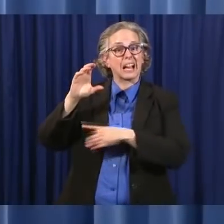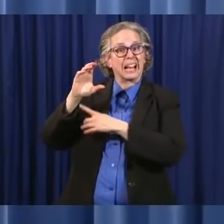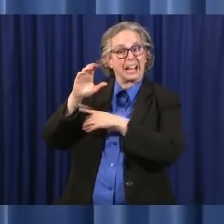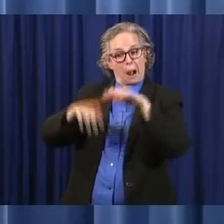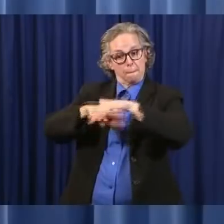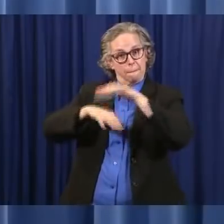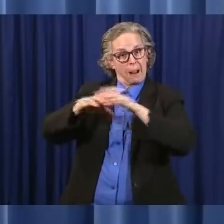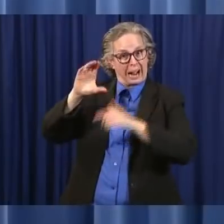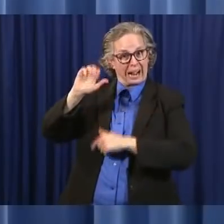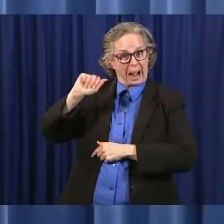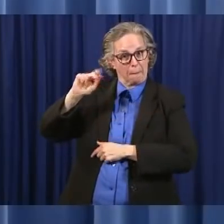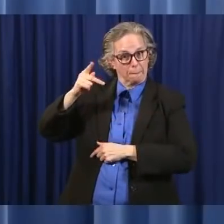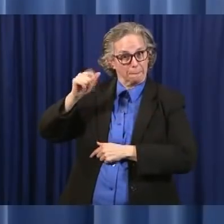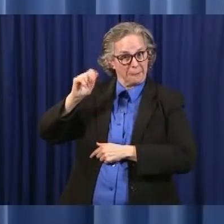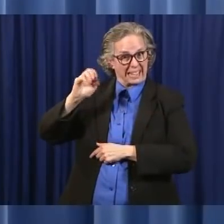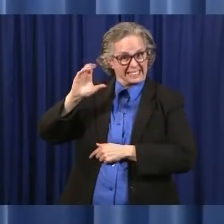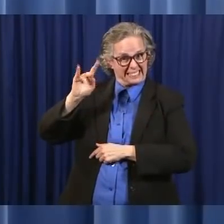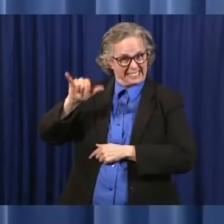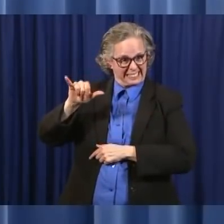capacity again,